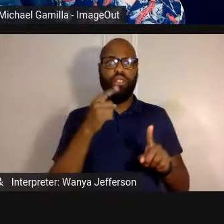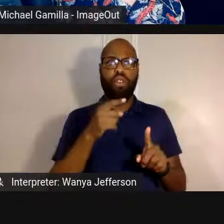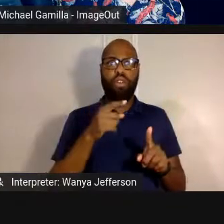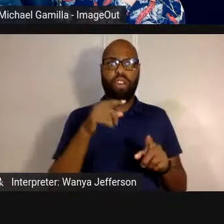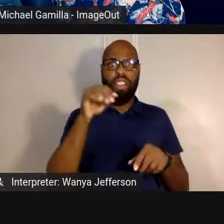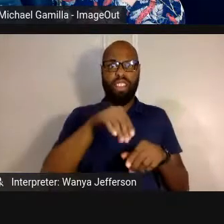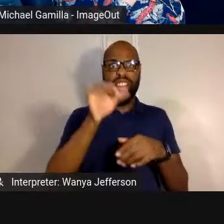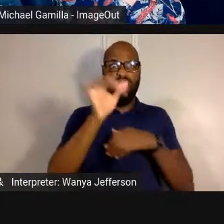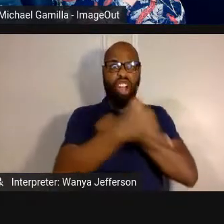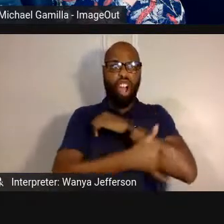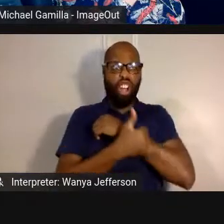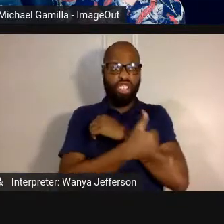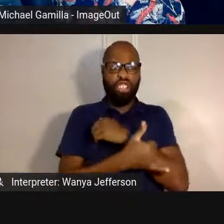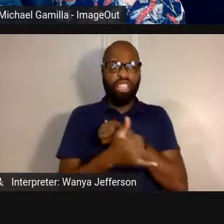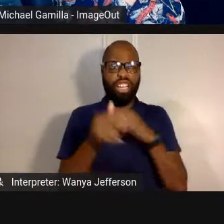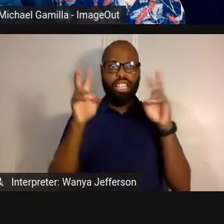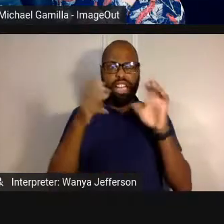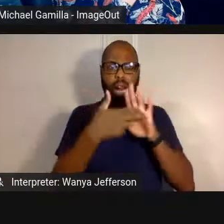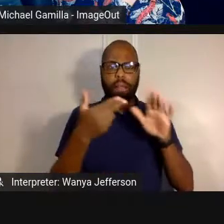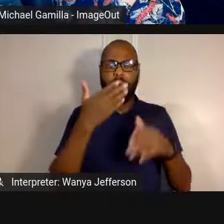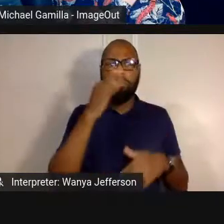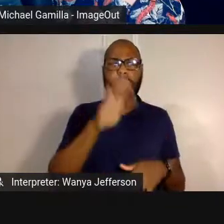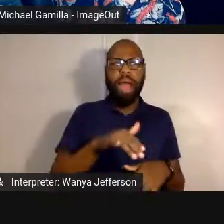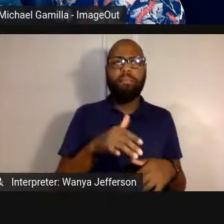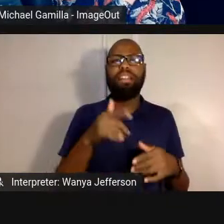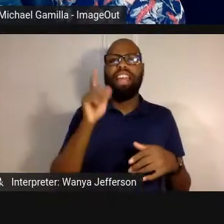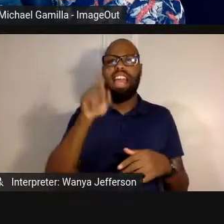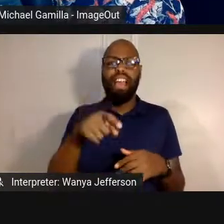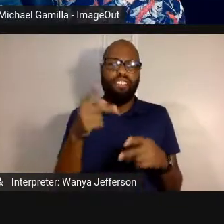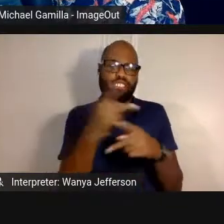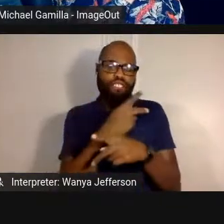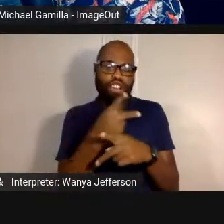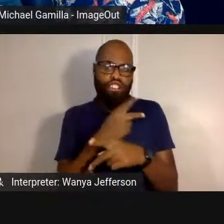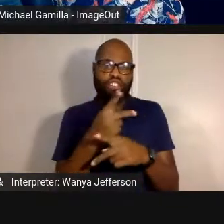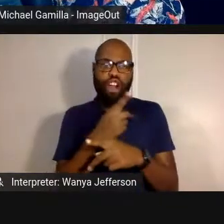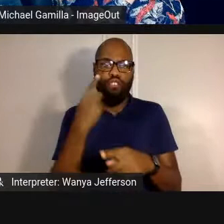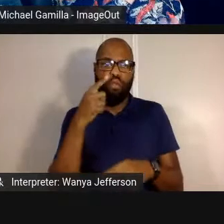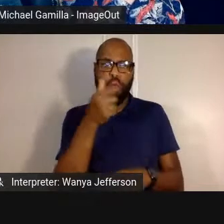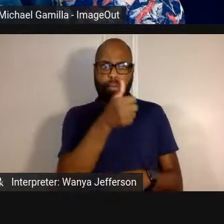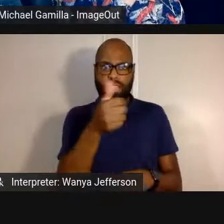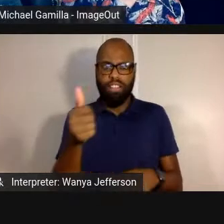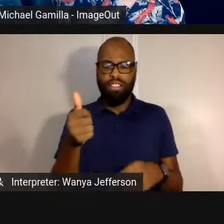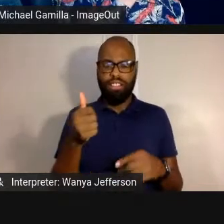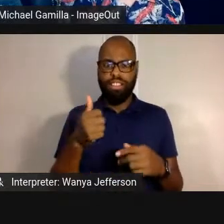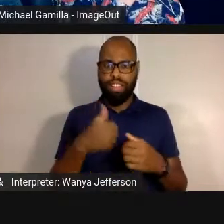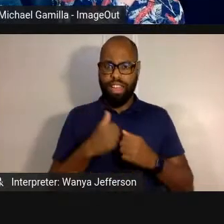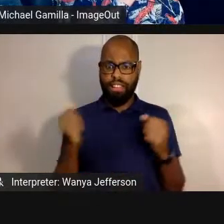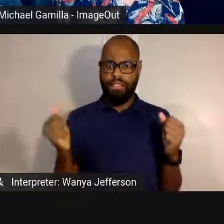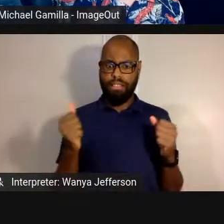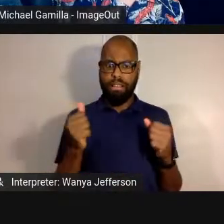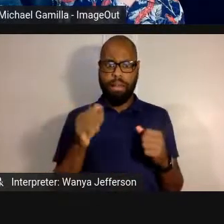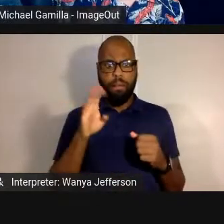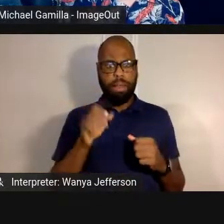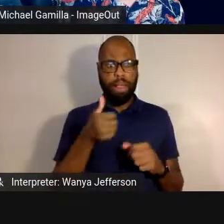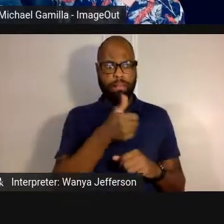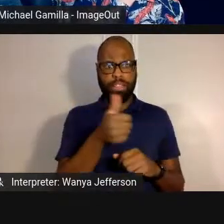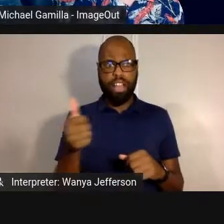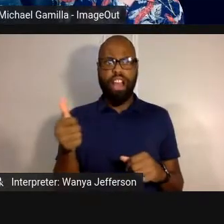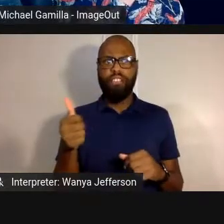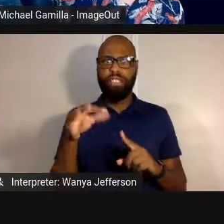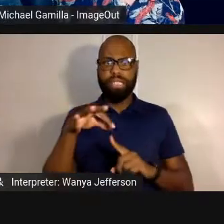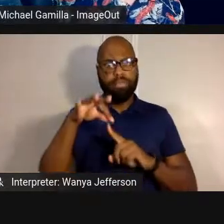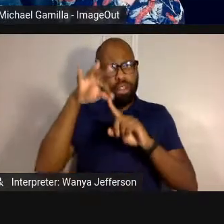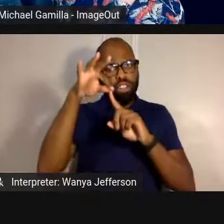that being different is being special. Yeah. Well, you know, as Francisco said earlier, fear